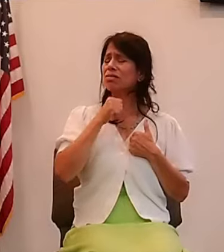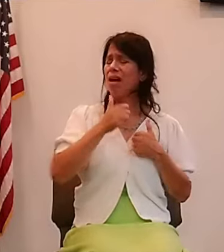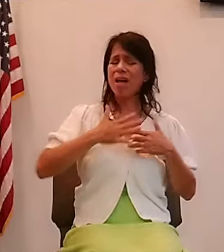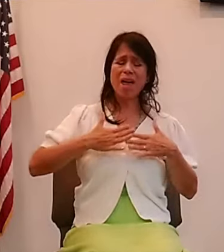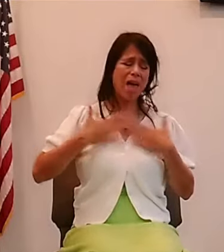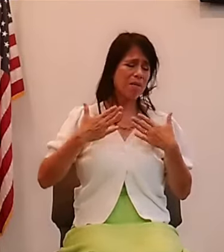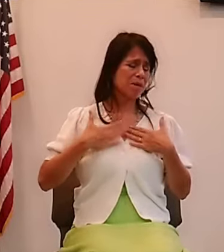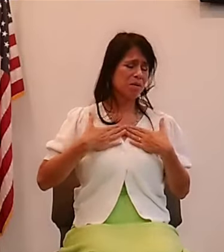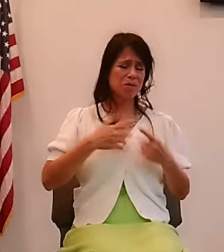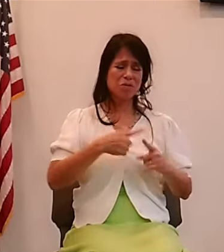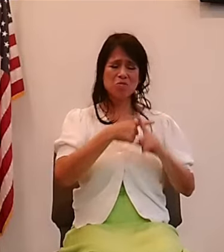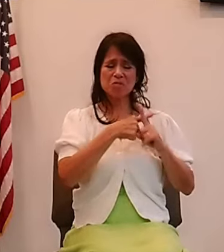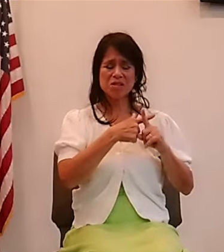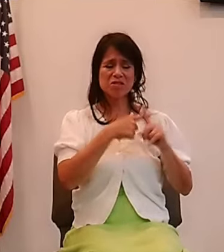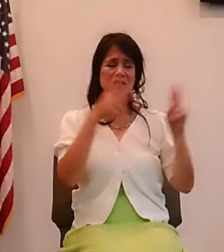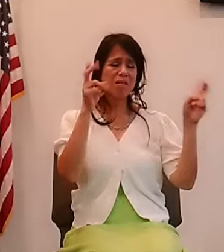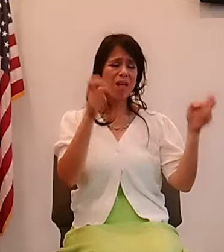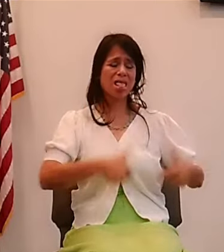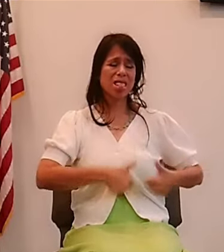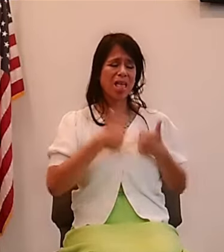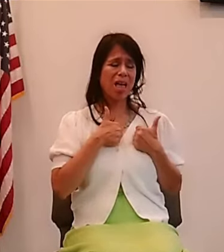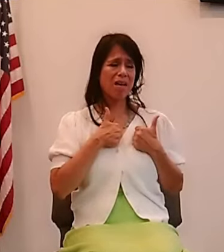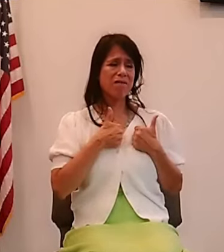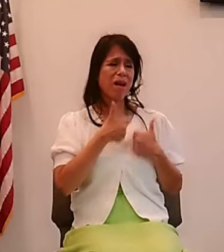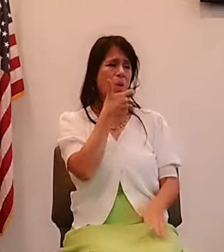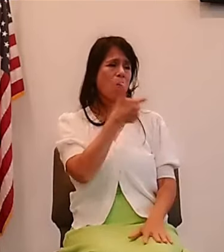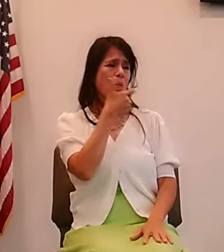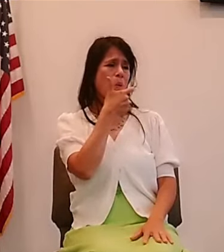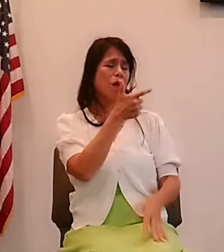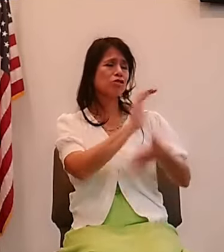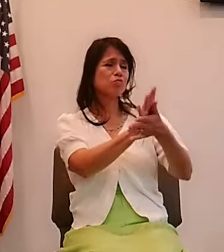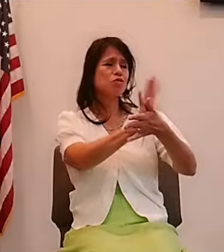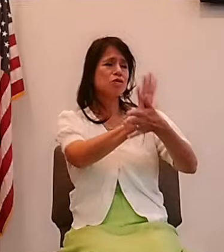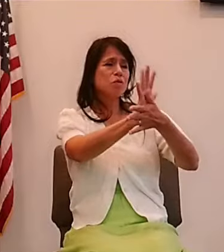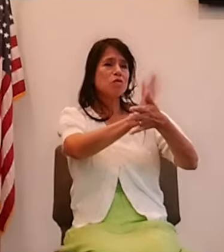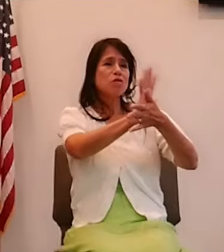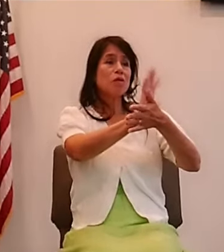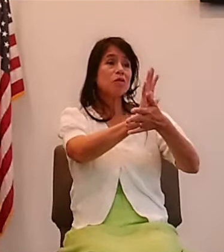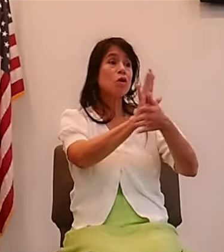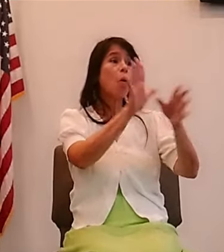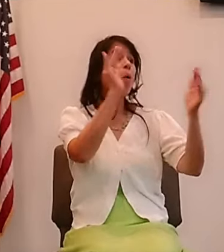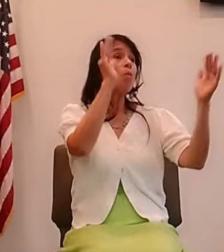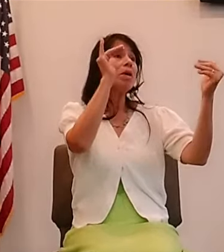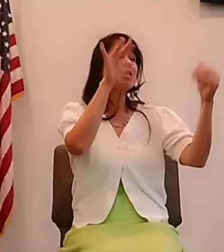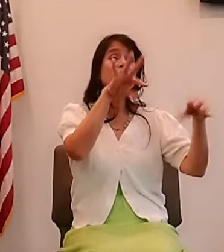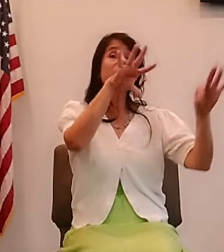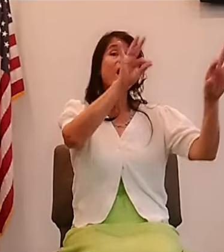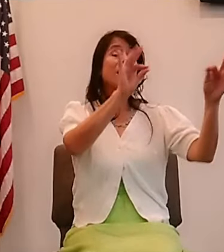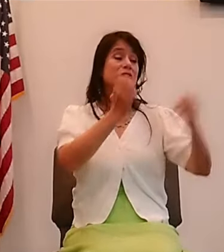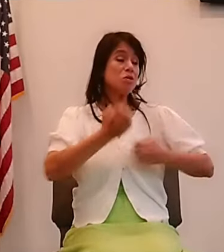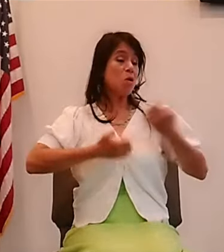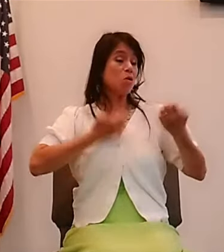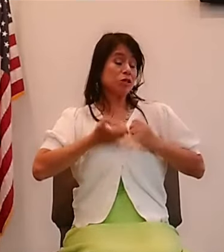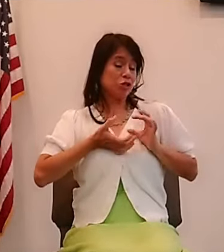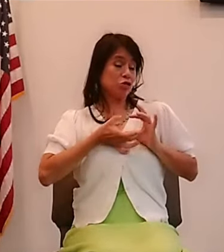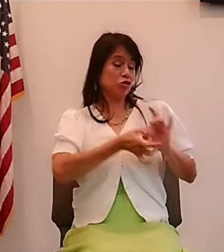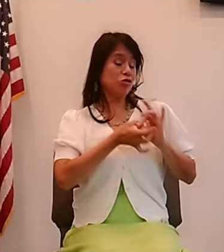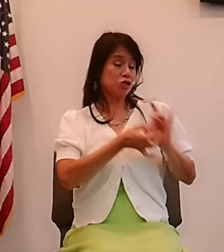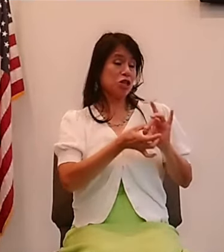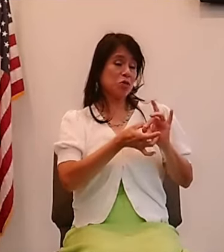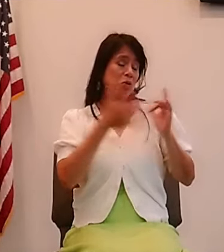the Christian life and watched movies endlessly, hoping to find emotions that associated with